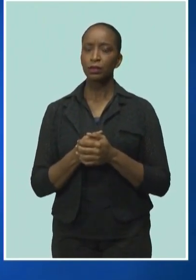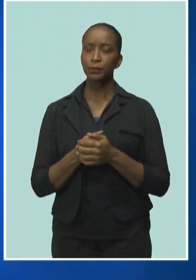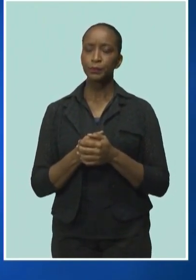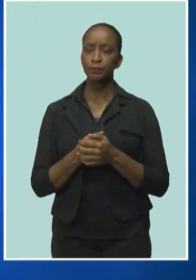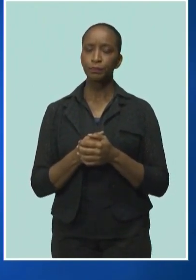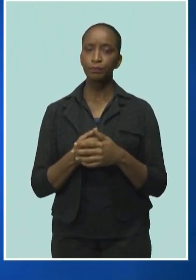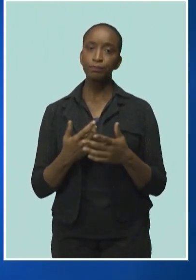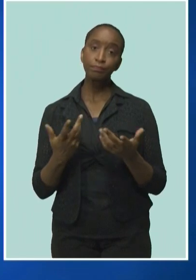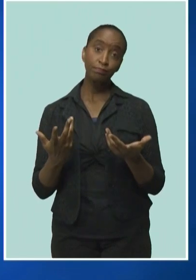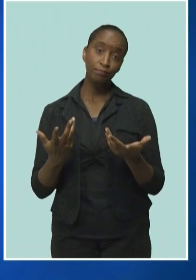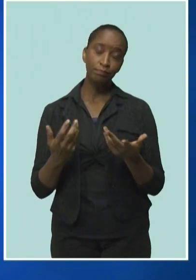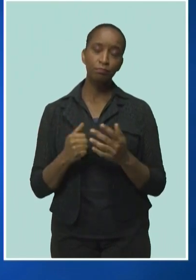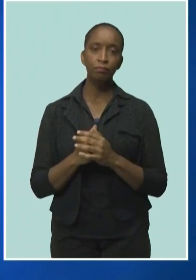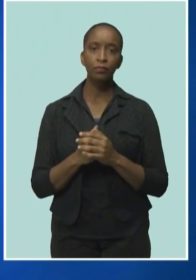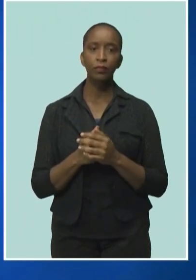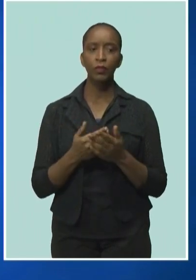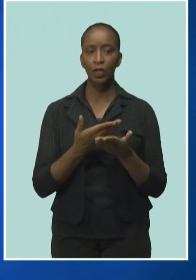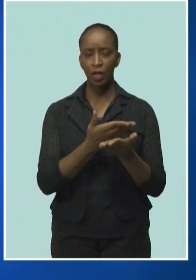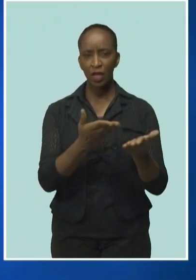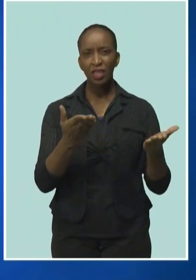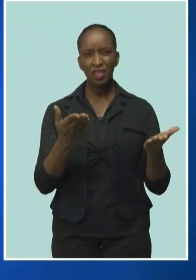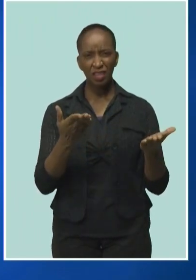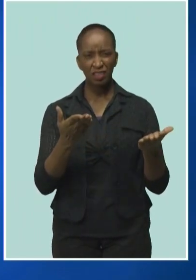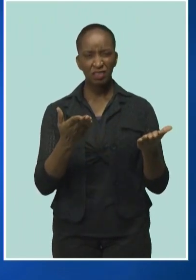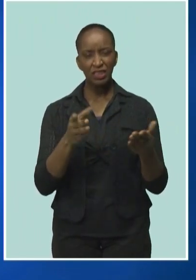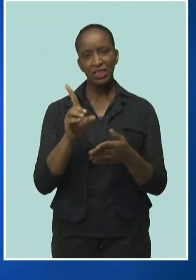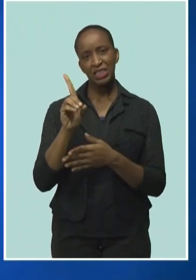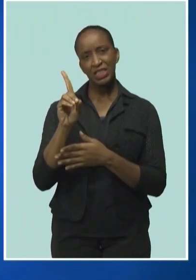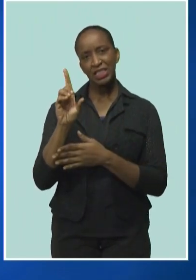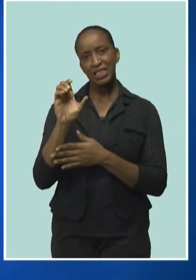Sir, because people with dementia